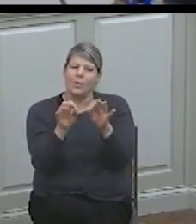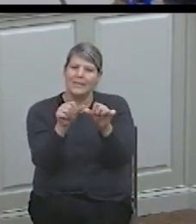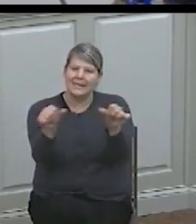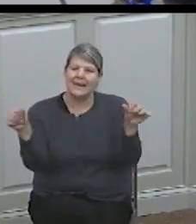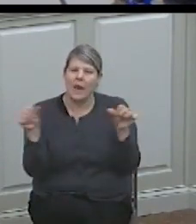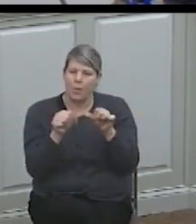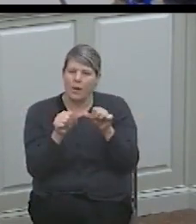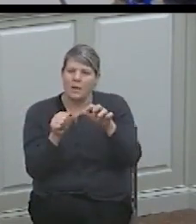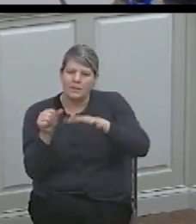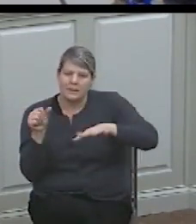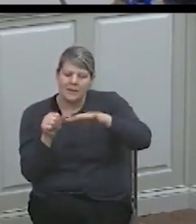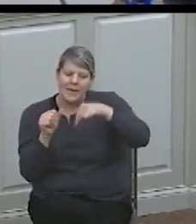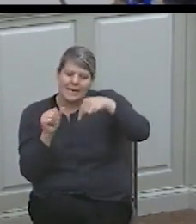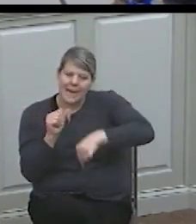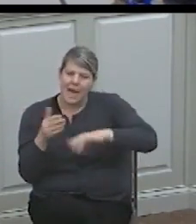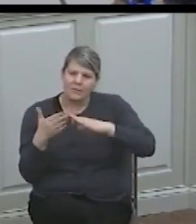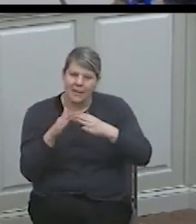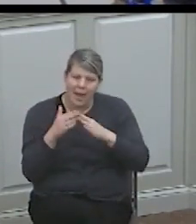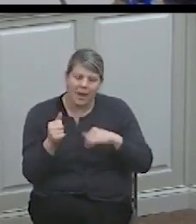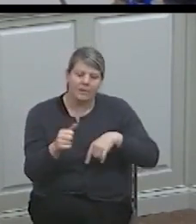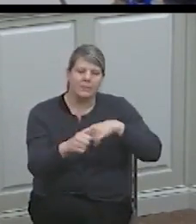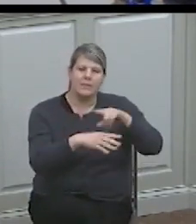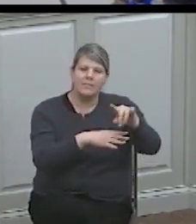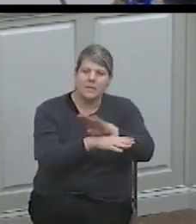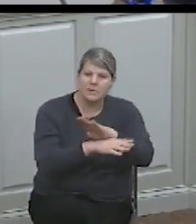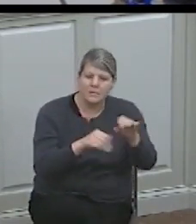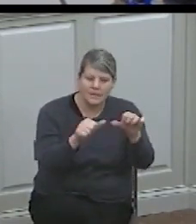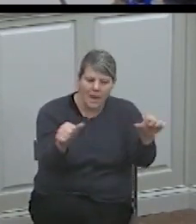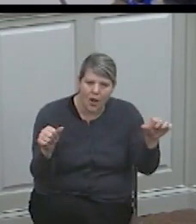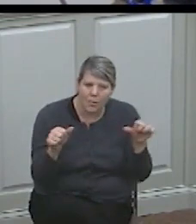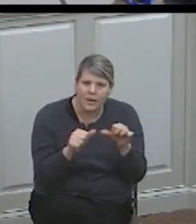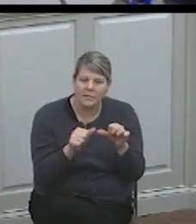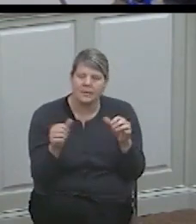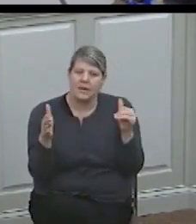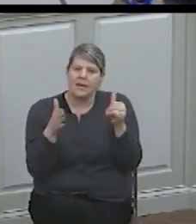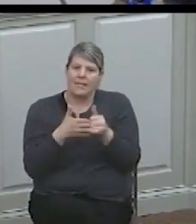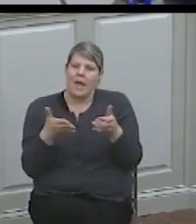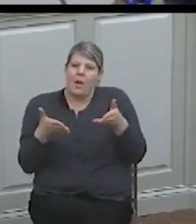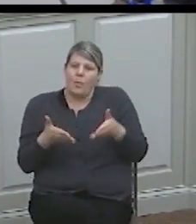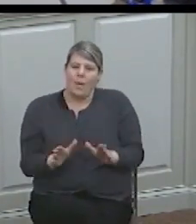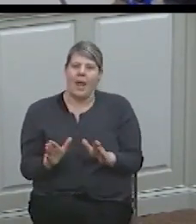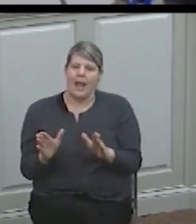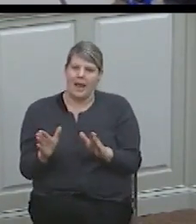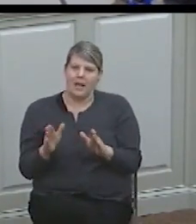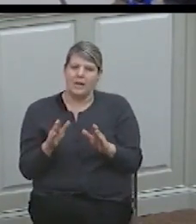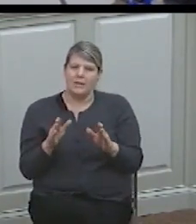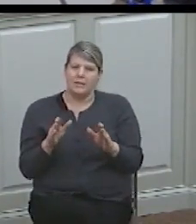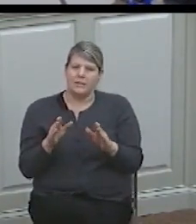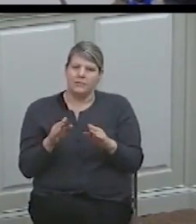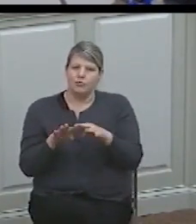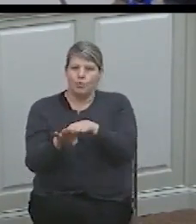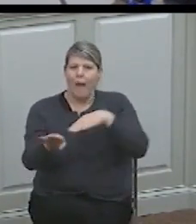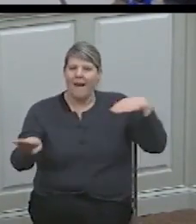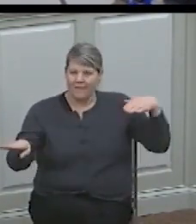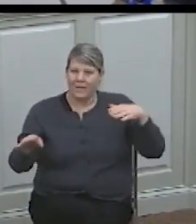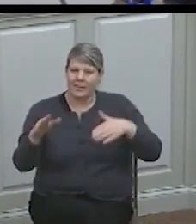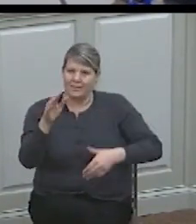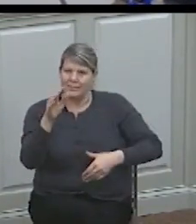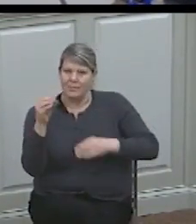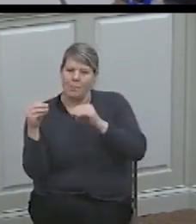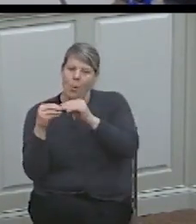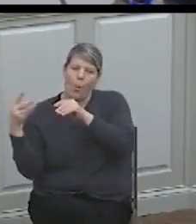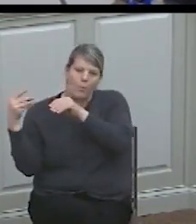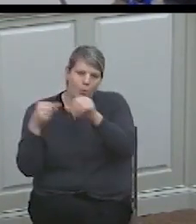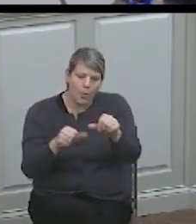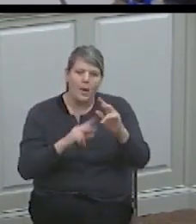your business areas on the bypass to maximize the efficiency of traffic movement directions for people out